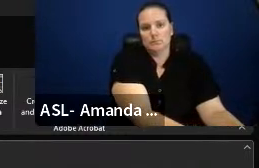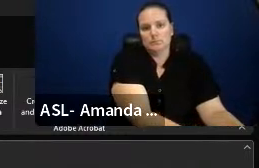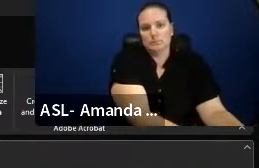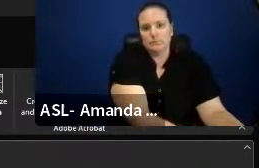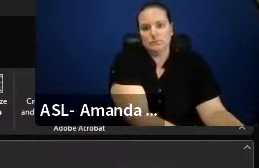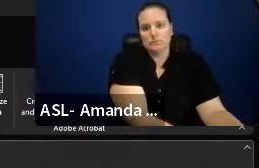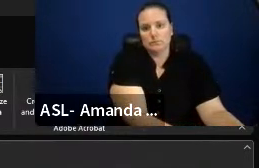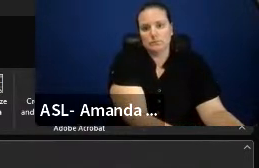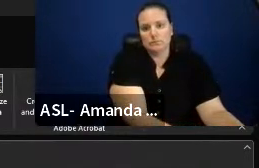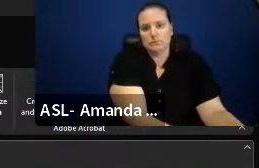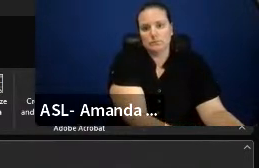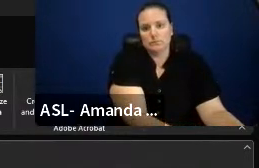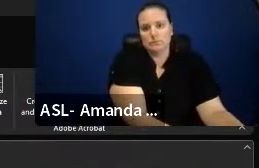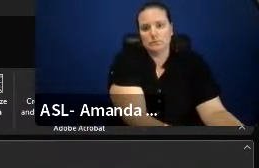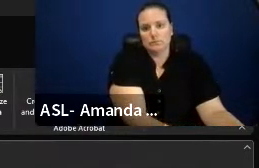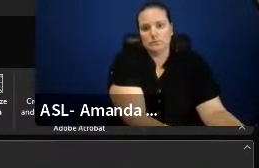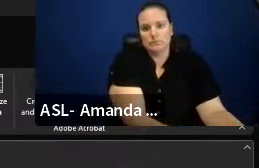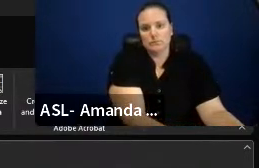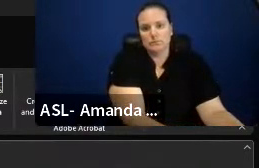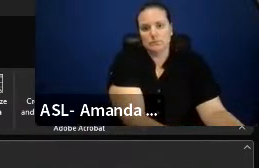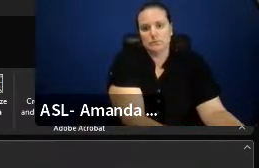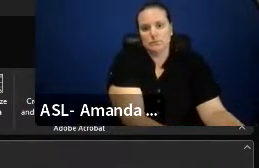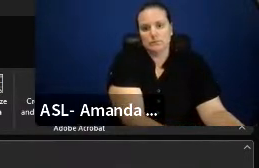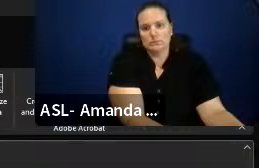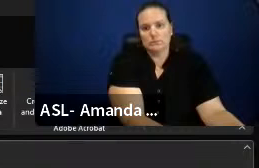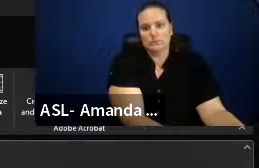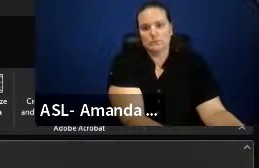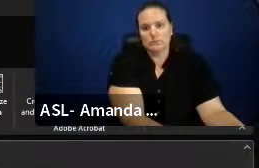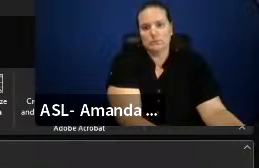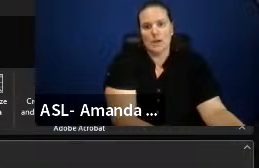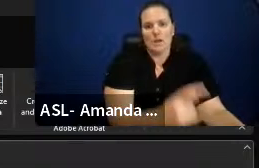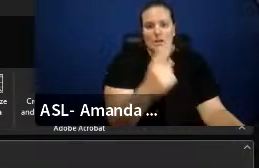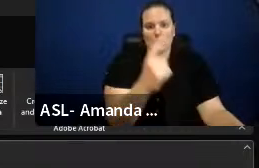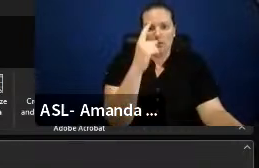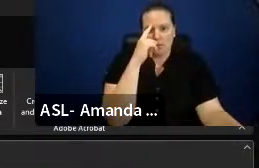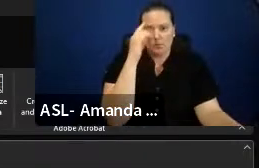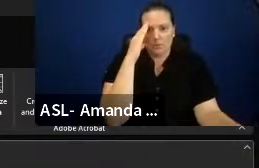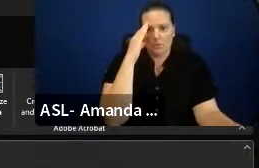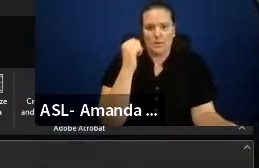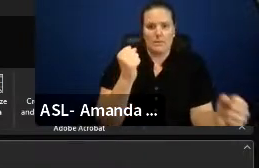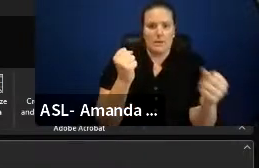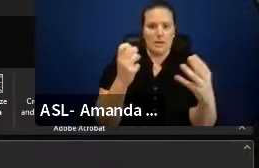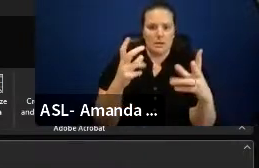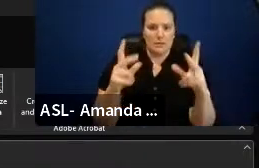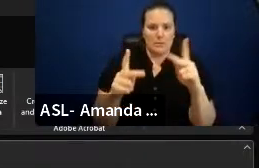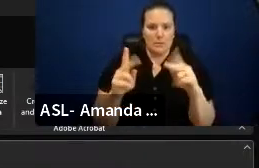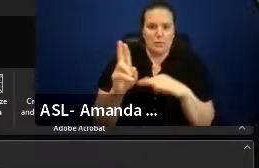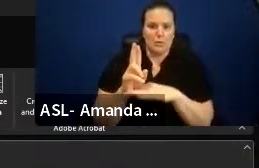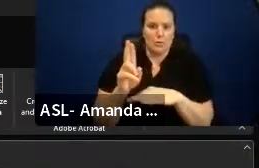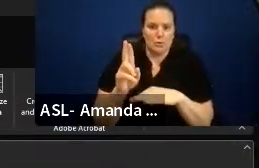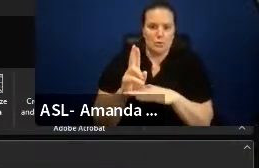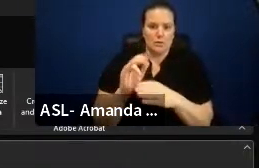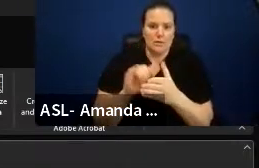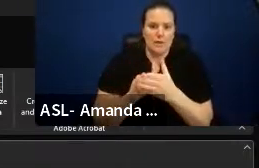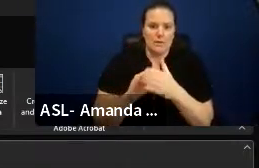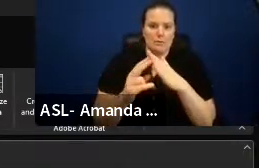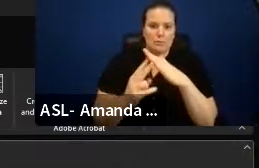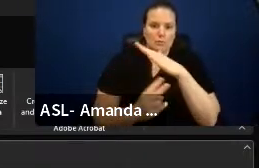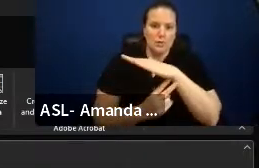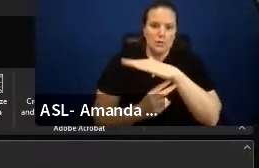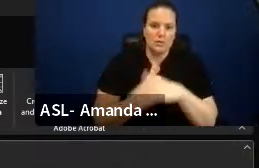I think just knowing that massive amounts of folks who are utilizing the bridge every